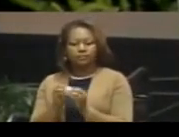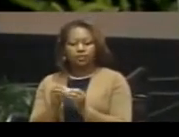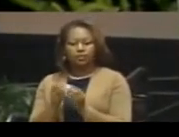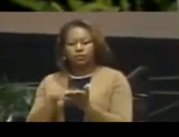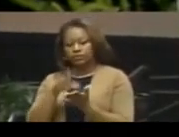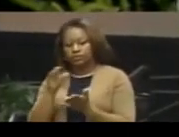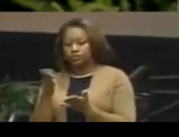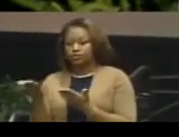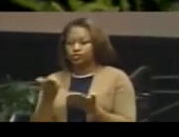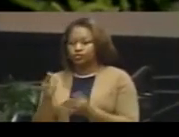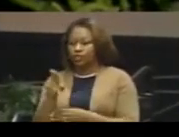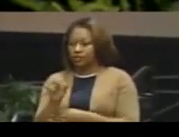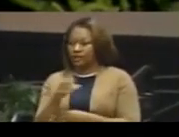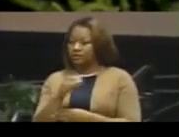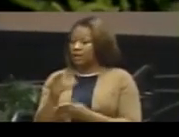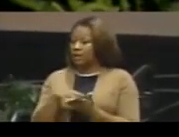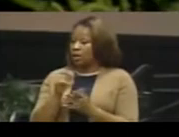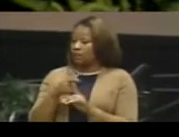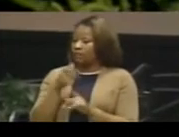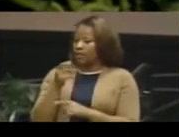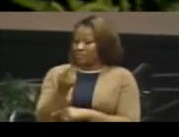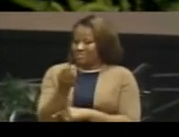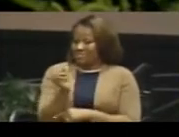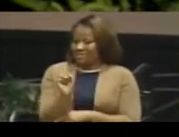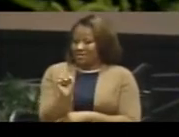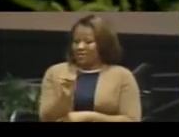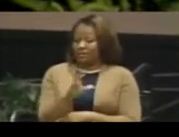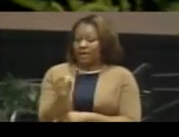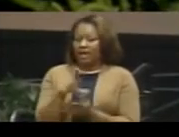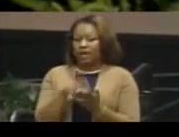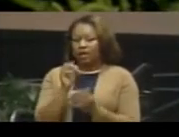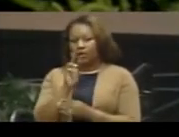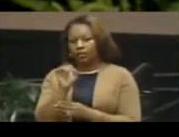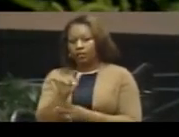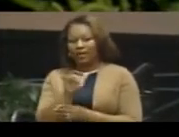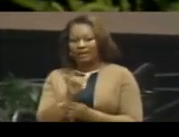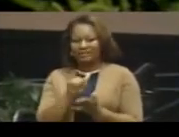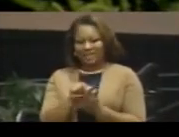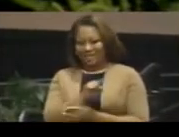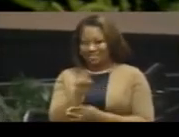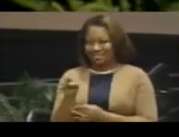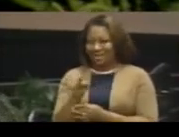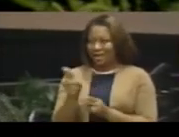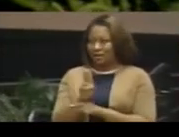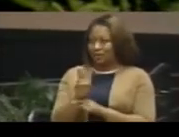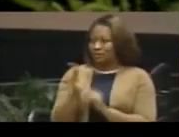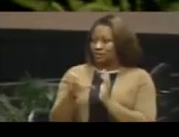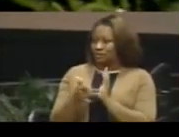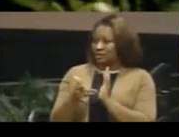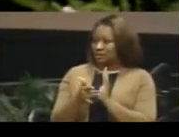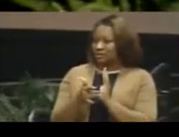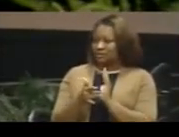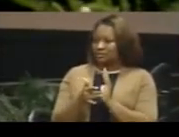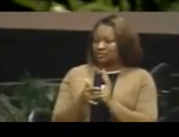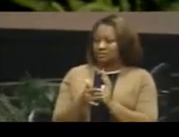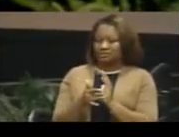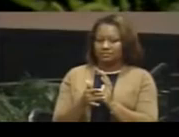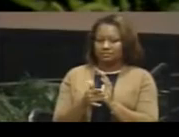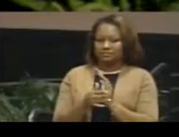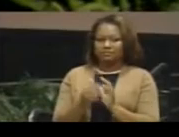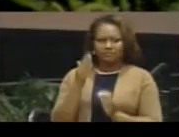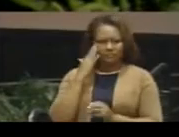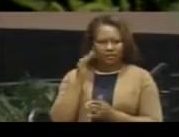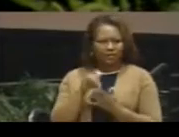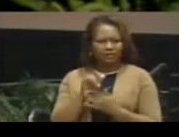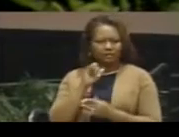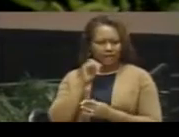serve us and learn from them and learn the ways that they use the technology. I think the app would be one example of